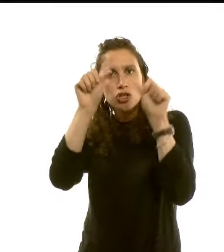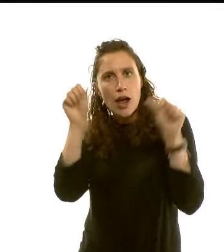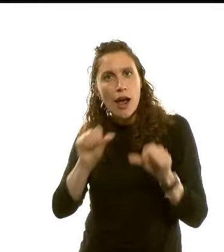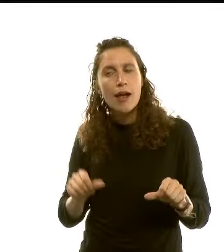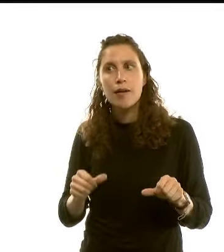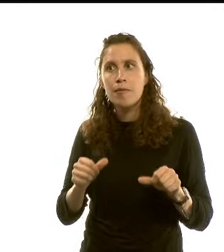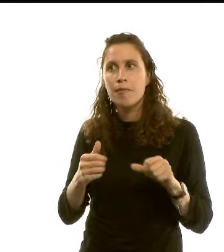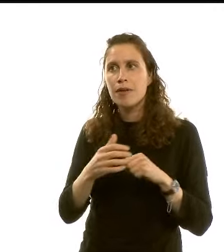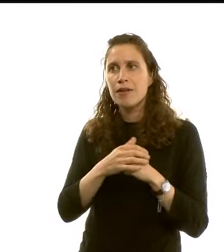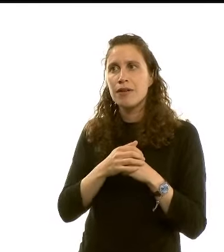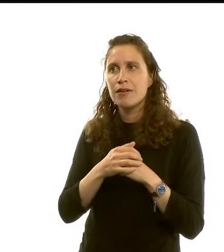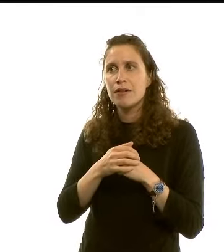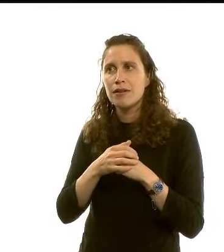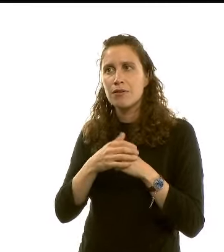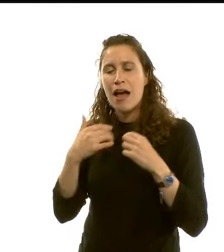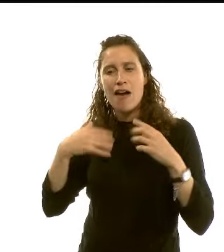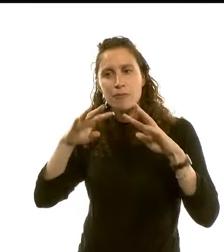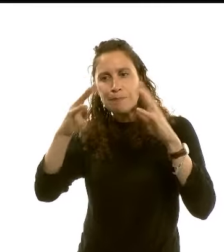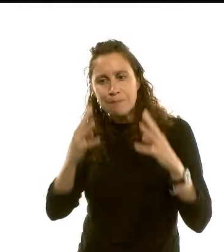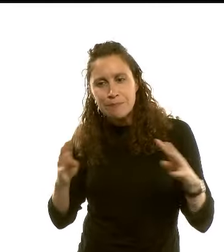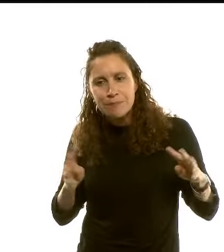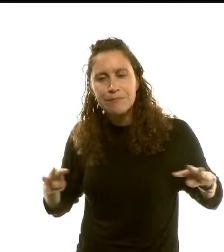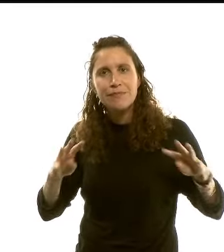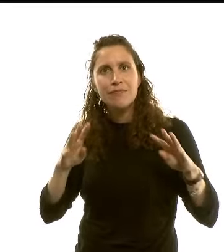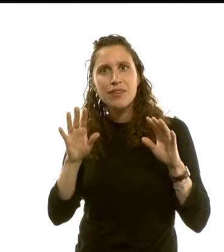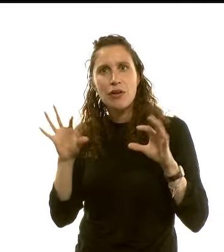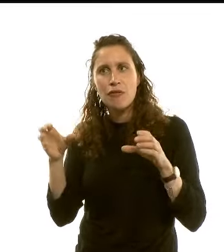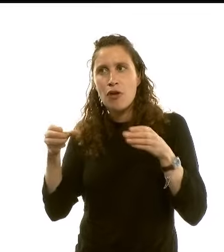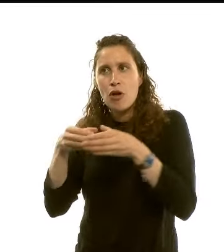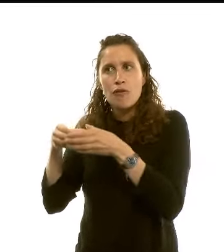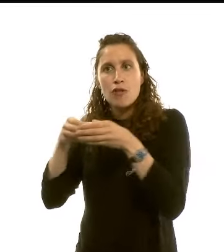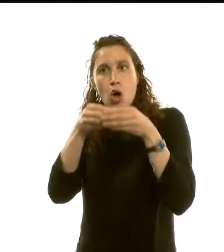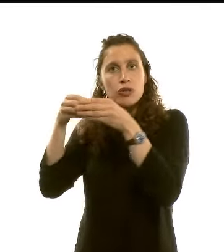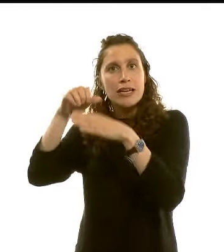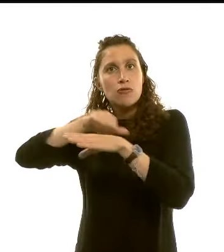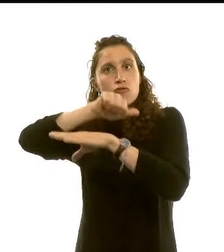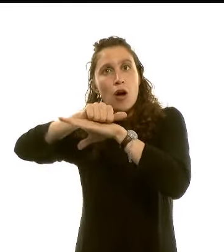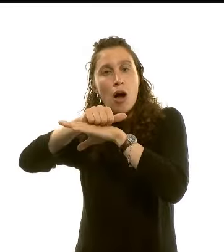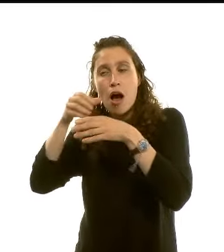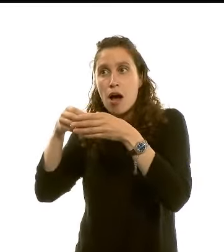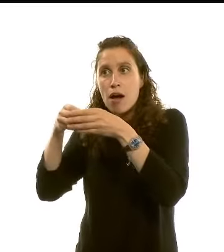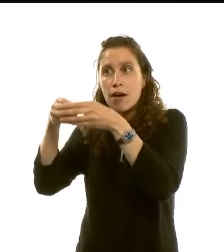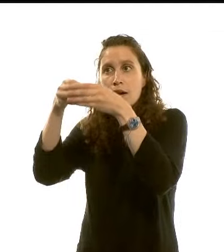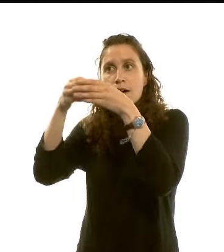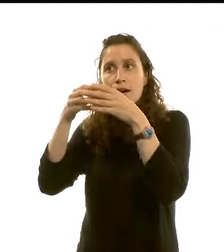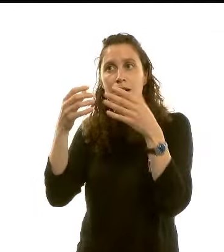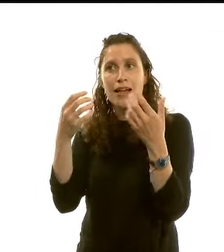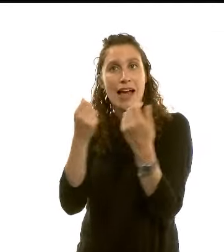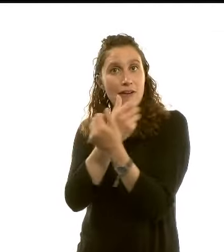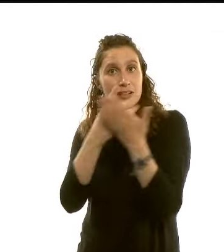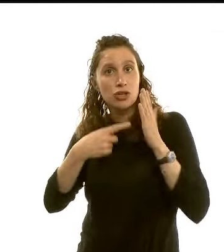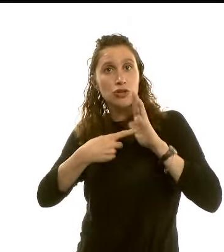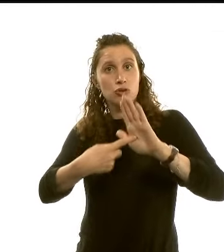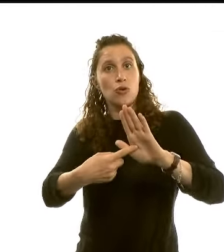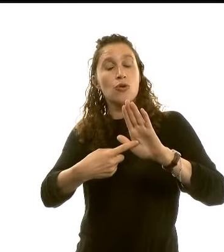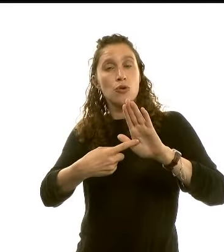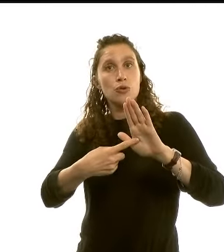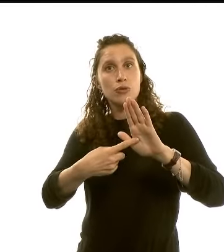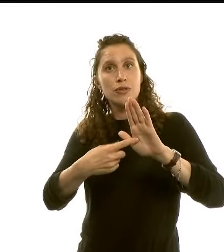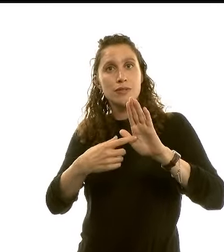in the fantastical aspect of Pandora with the floating rock of Hallelujah Mountains, all of which helps to showcase